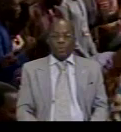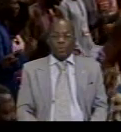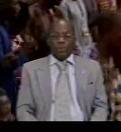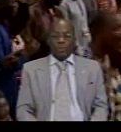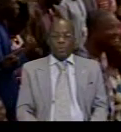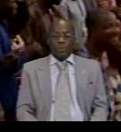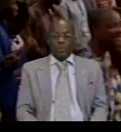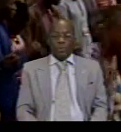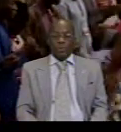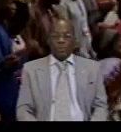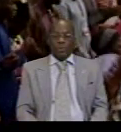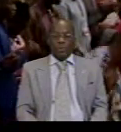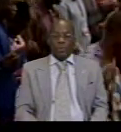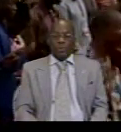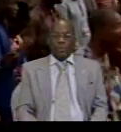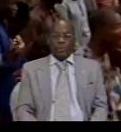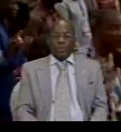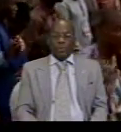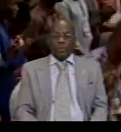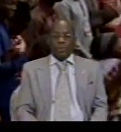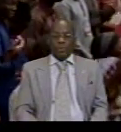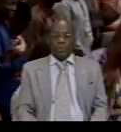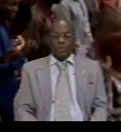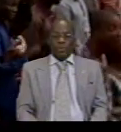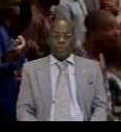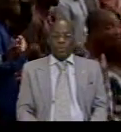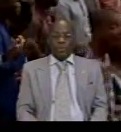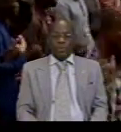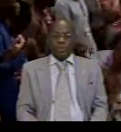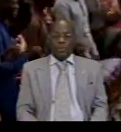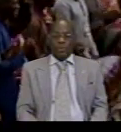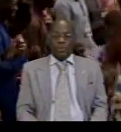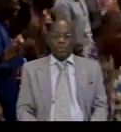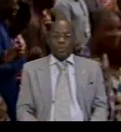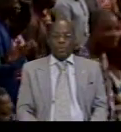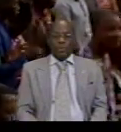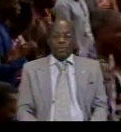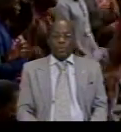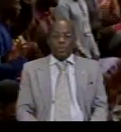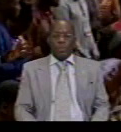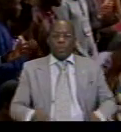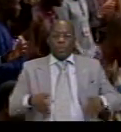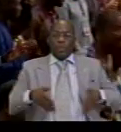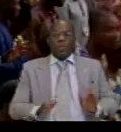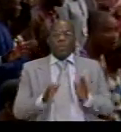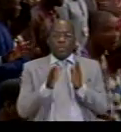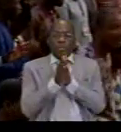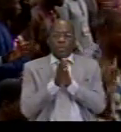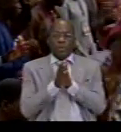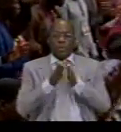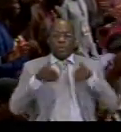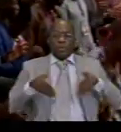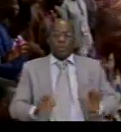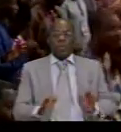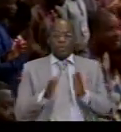Ye miyavadi da sedi miyavadi miyoji le fia. Let's pray. Let's pray.